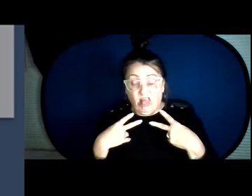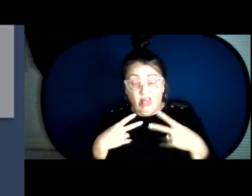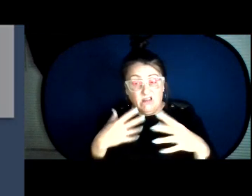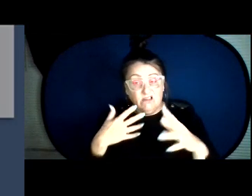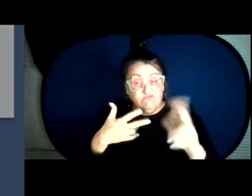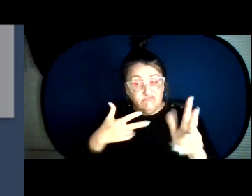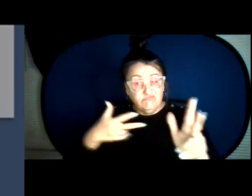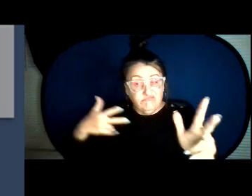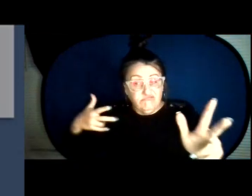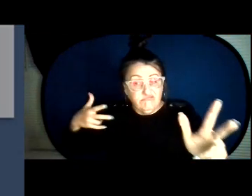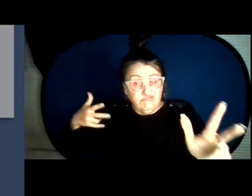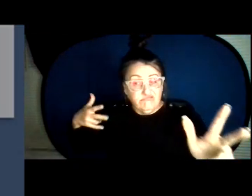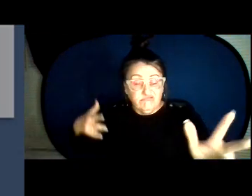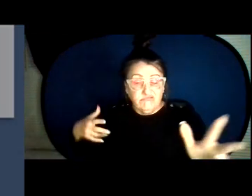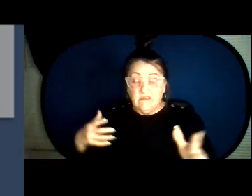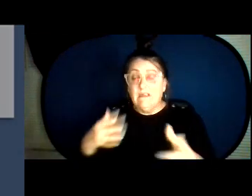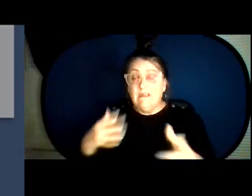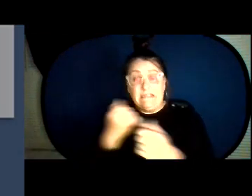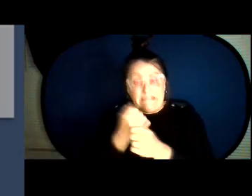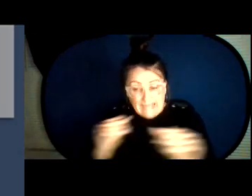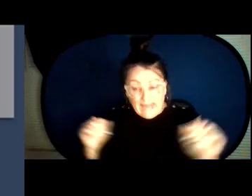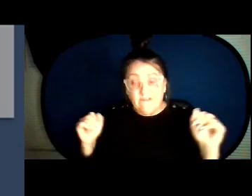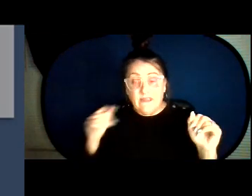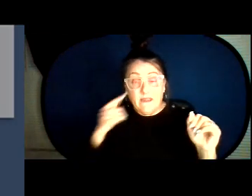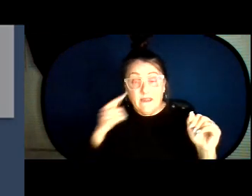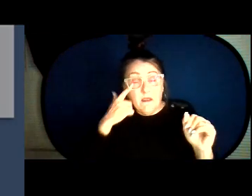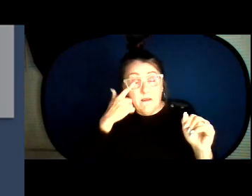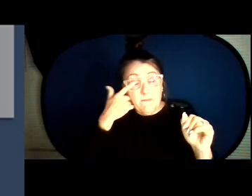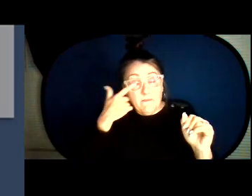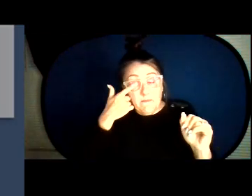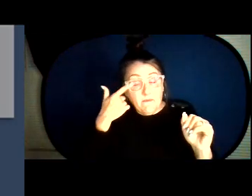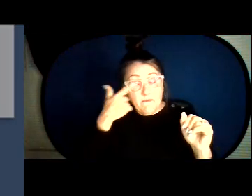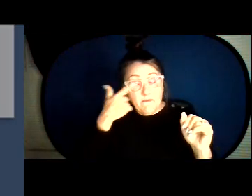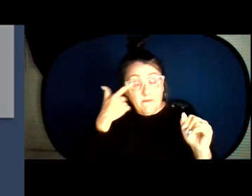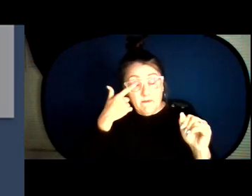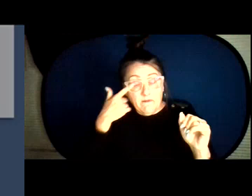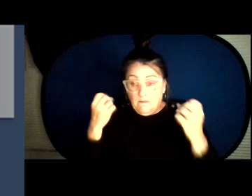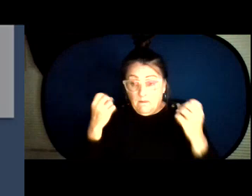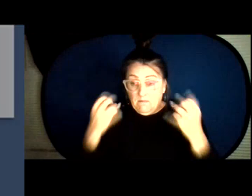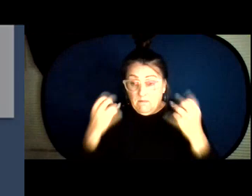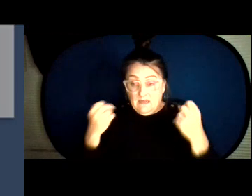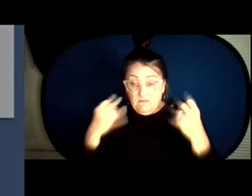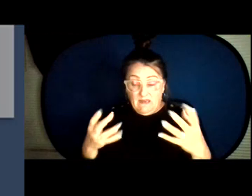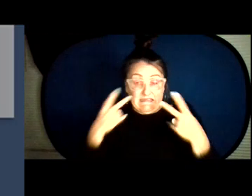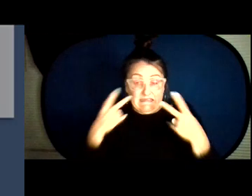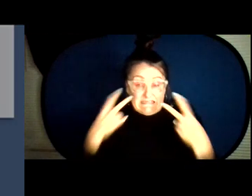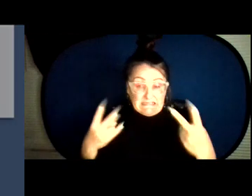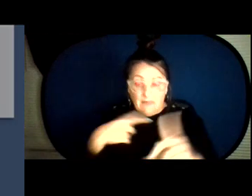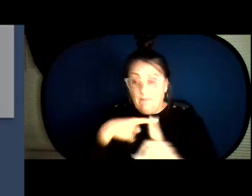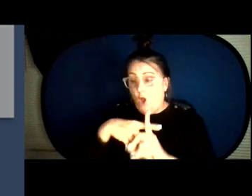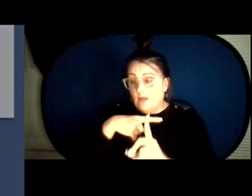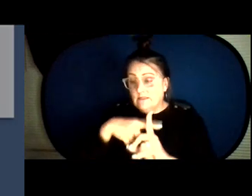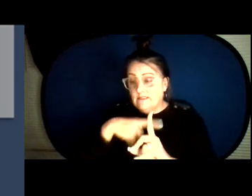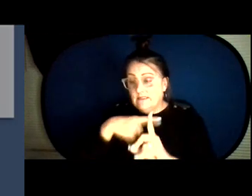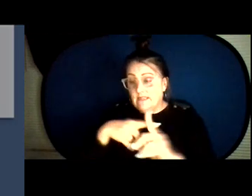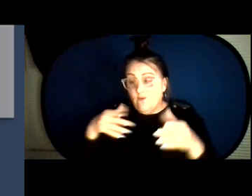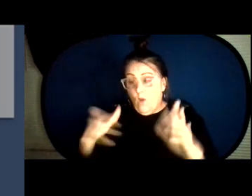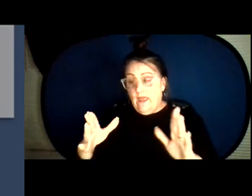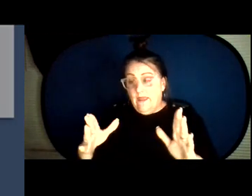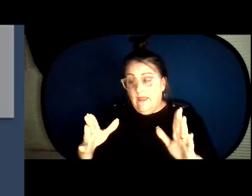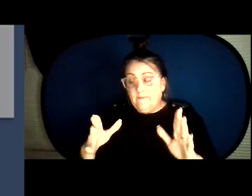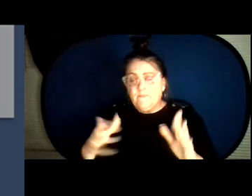safety. There's a whole host of things that I can see in a very positive way. But I